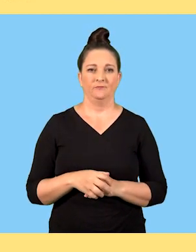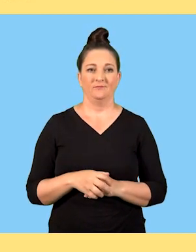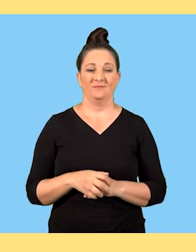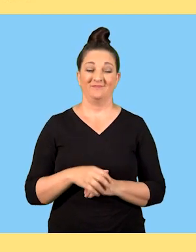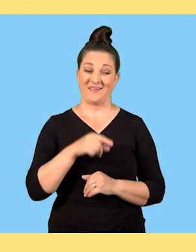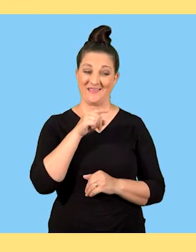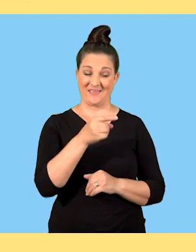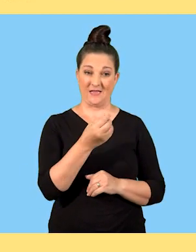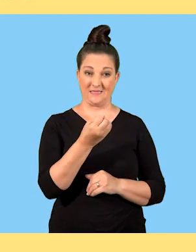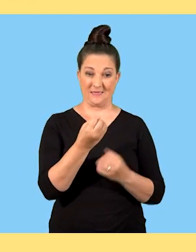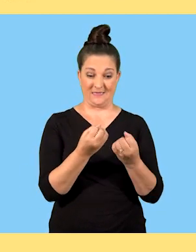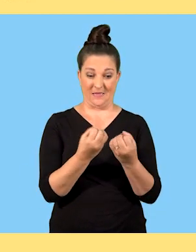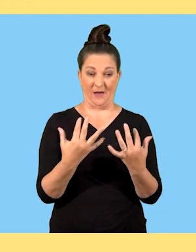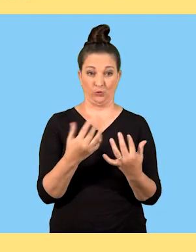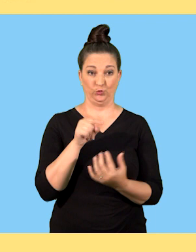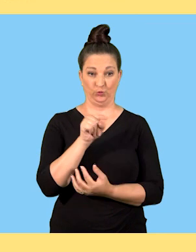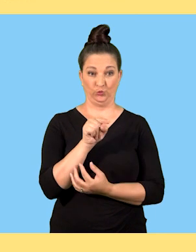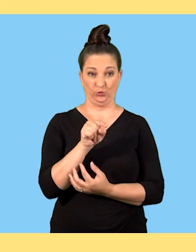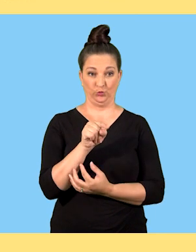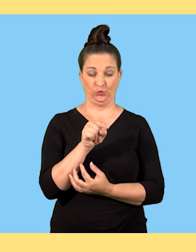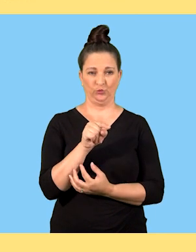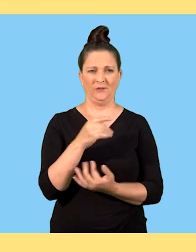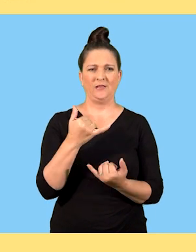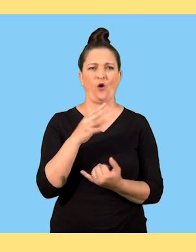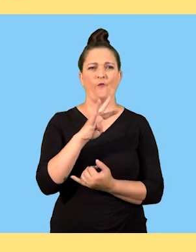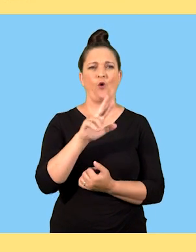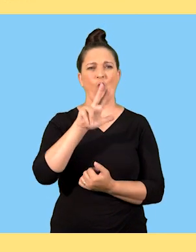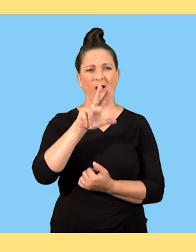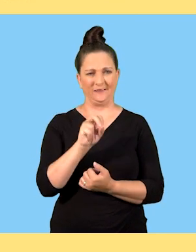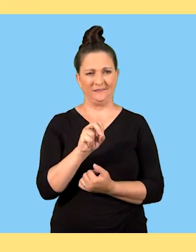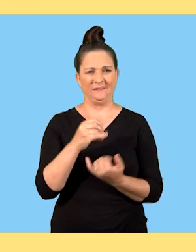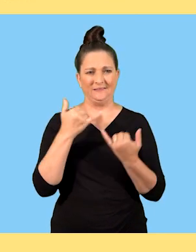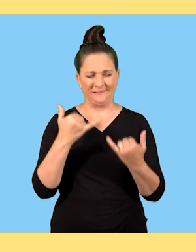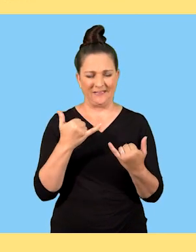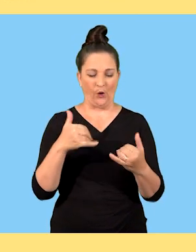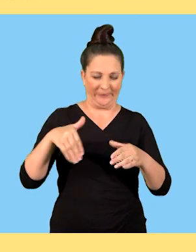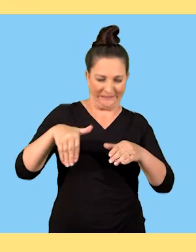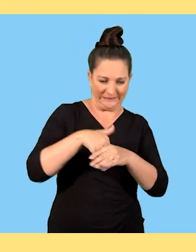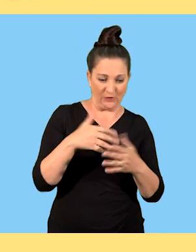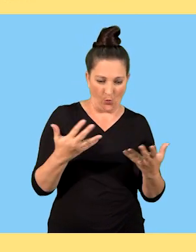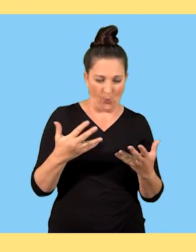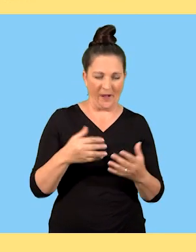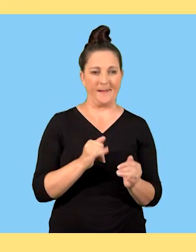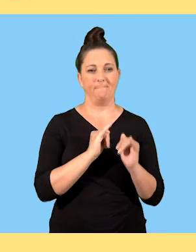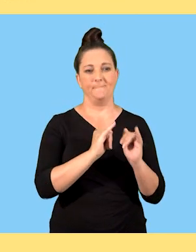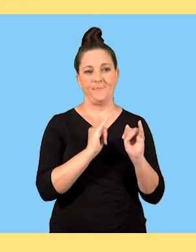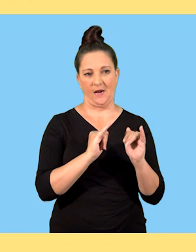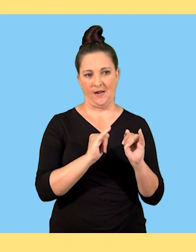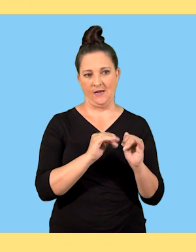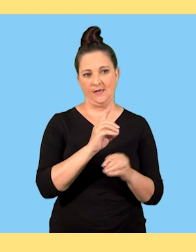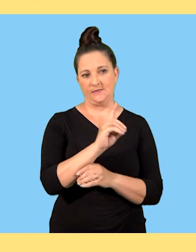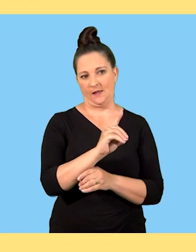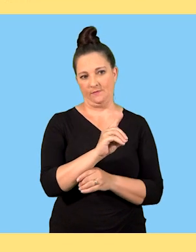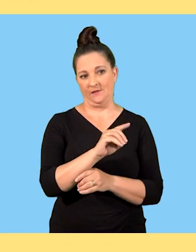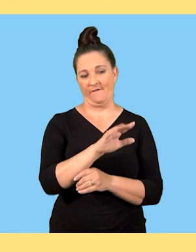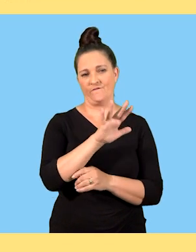27,576. That amount, the 480, is now part of the bad debts. That means we come here to our bad debts. We